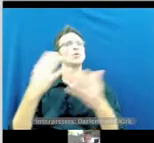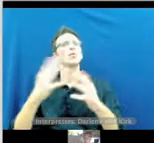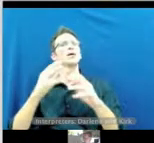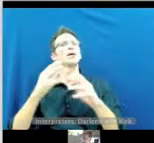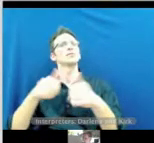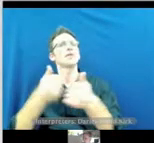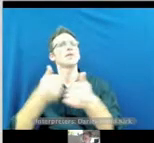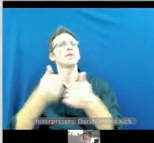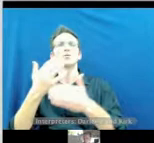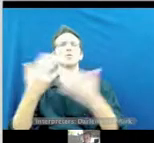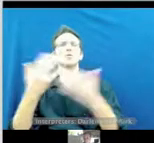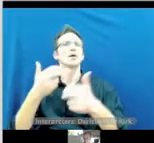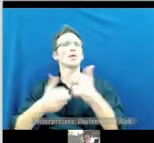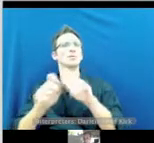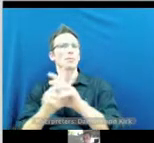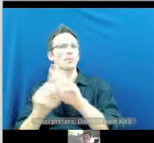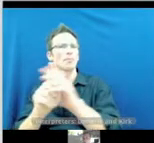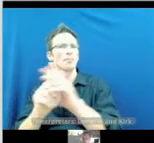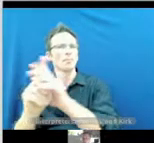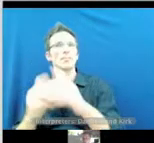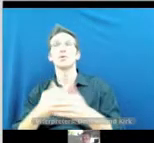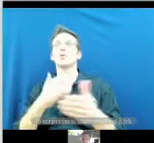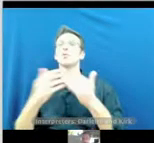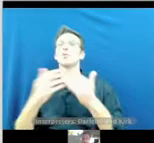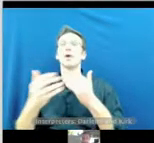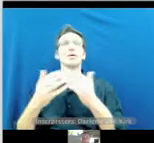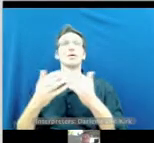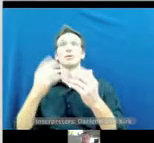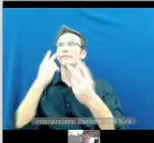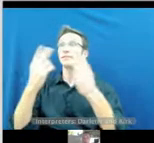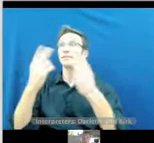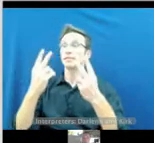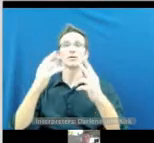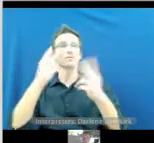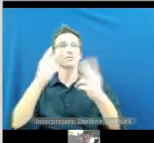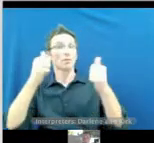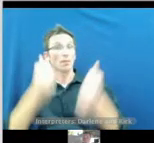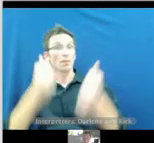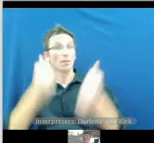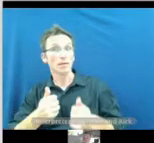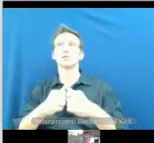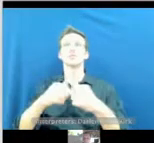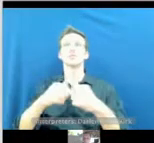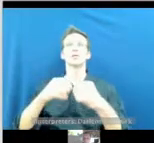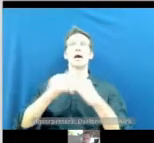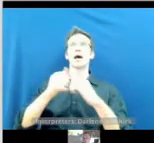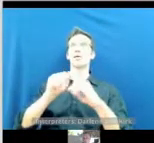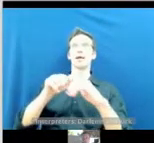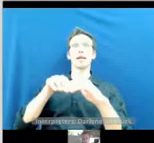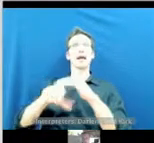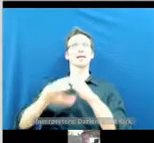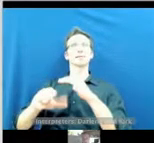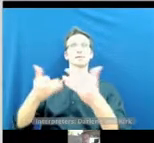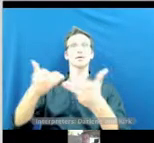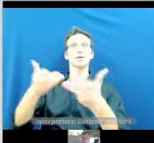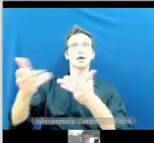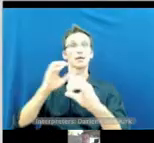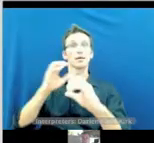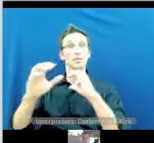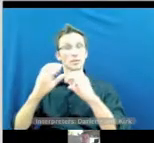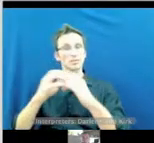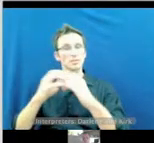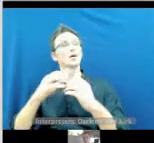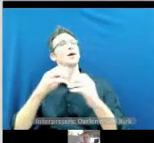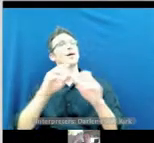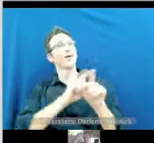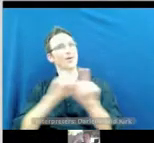loss, regardless of visual access of the consumer, general access to video was becoming challenging, because now